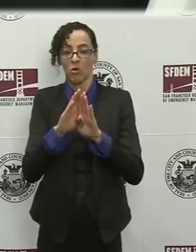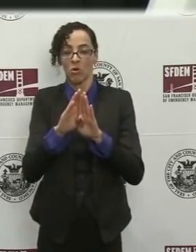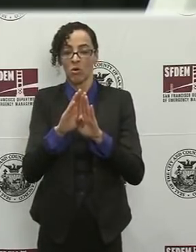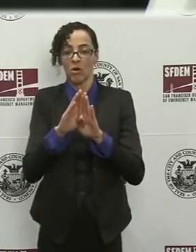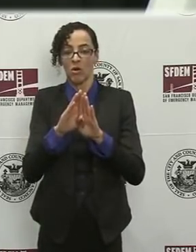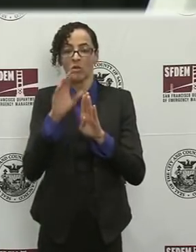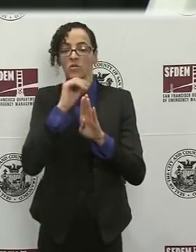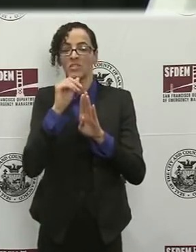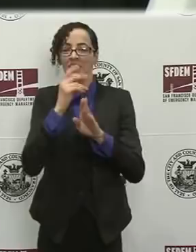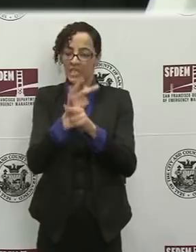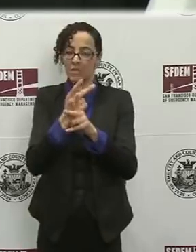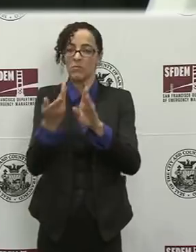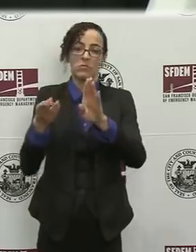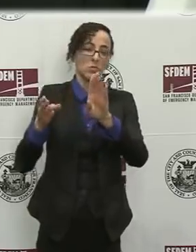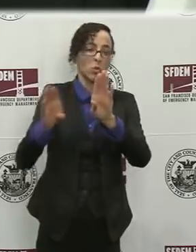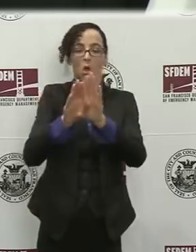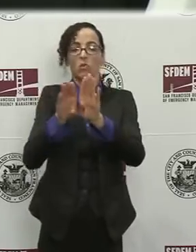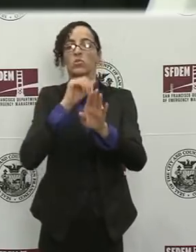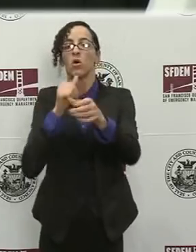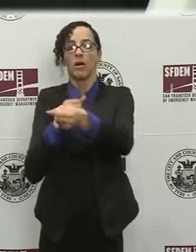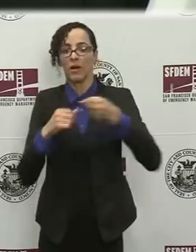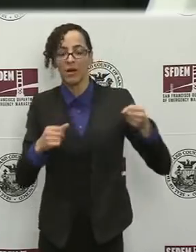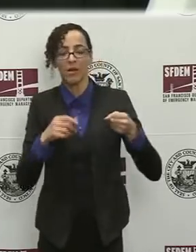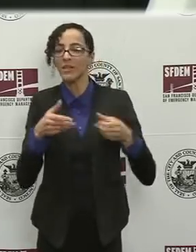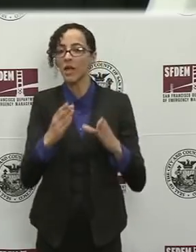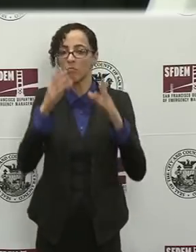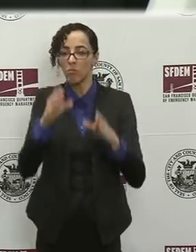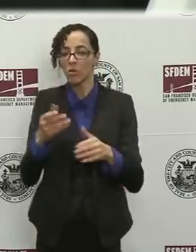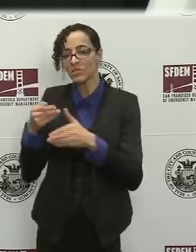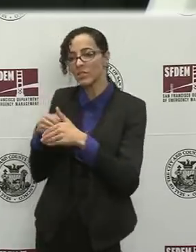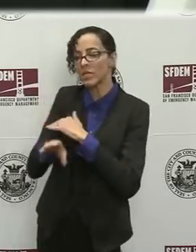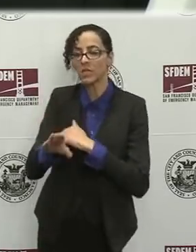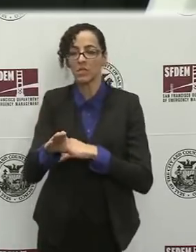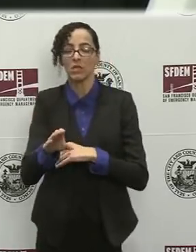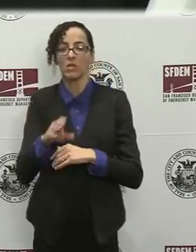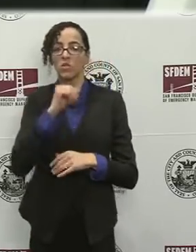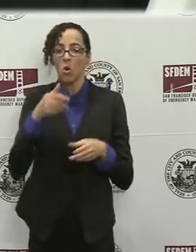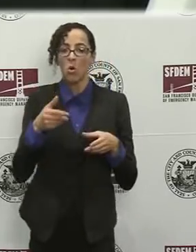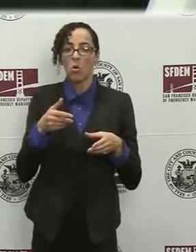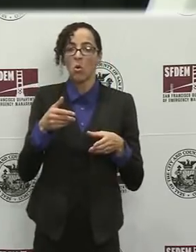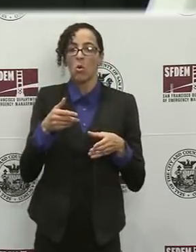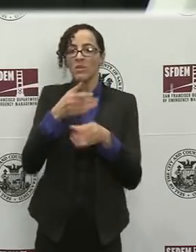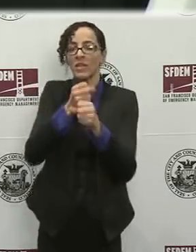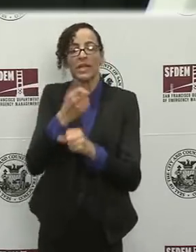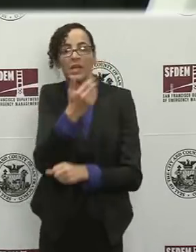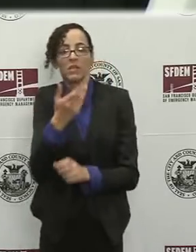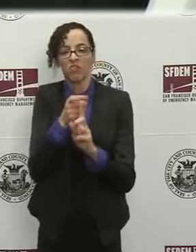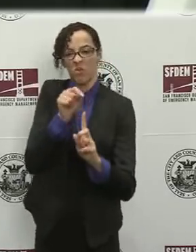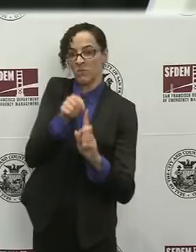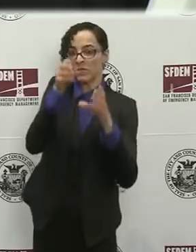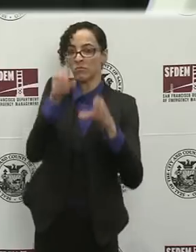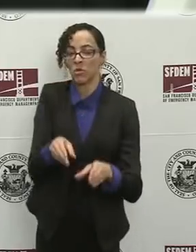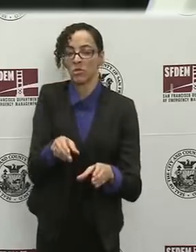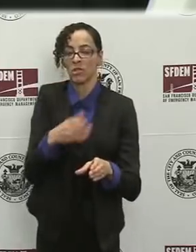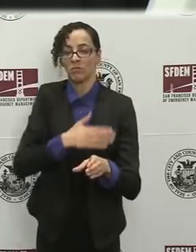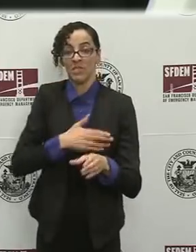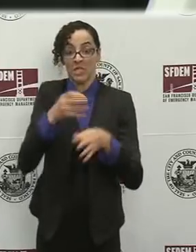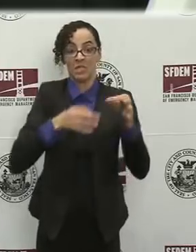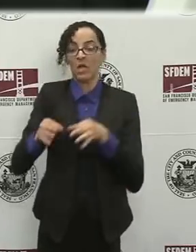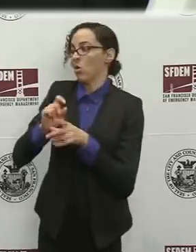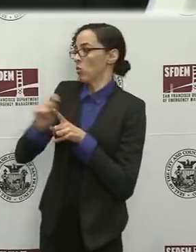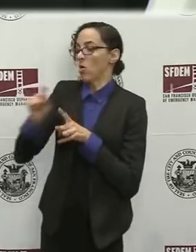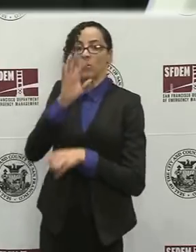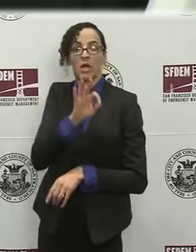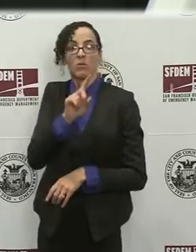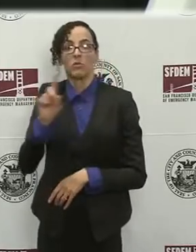911. We don't want anybody to be taken advantage of, and we know that even in times as